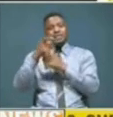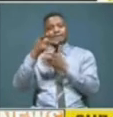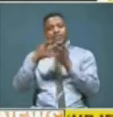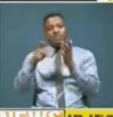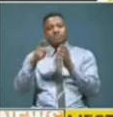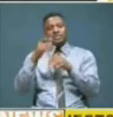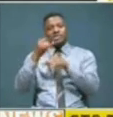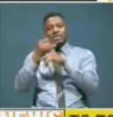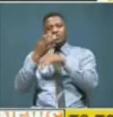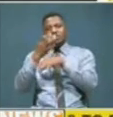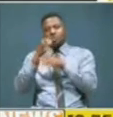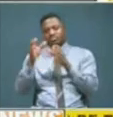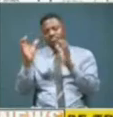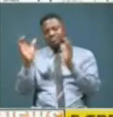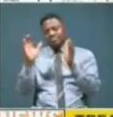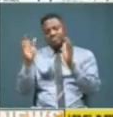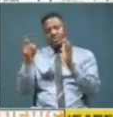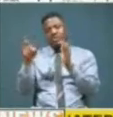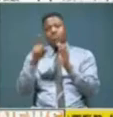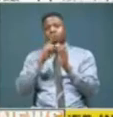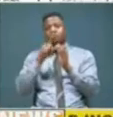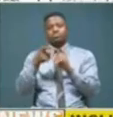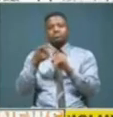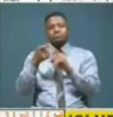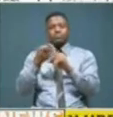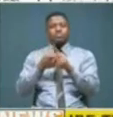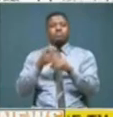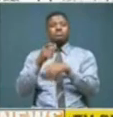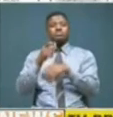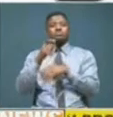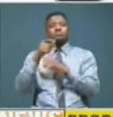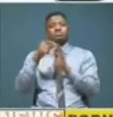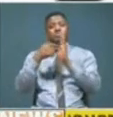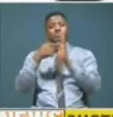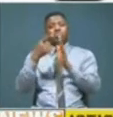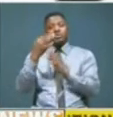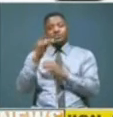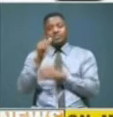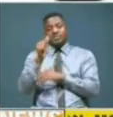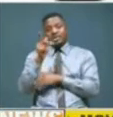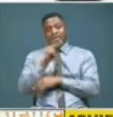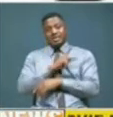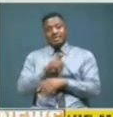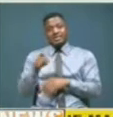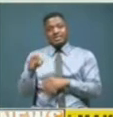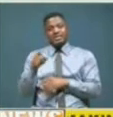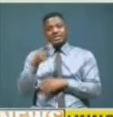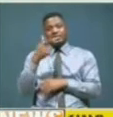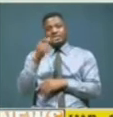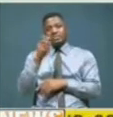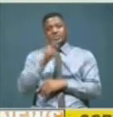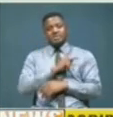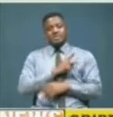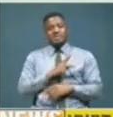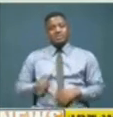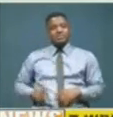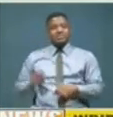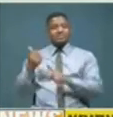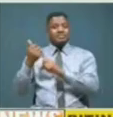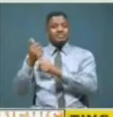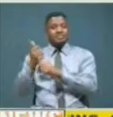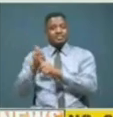d'Ivoire, was the origin of the Adinkra symbol. We are told that one of the Akans by name German Hene Kujo